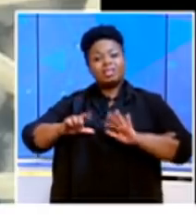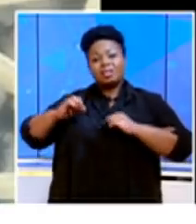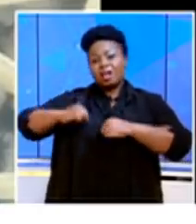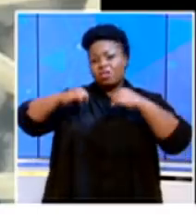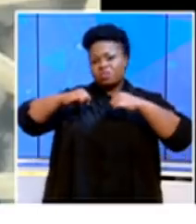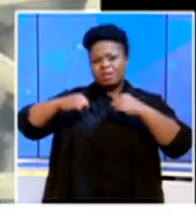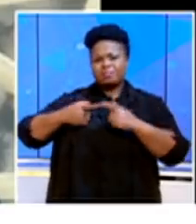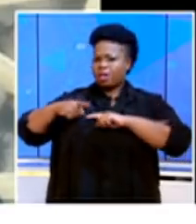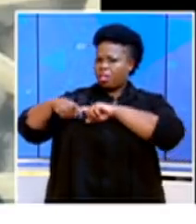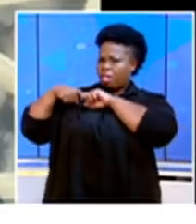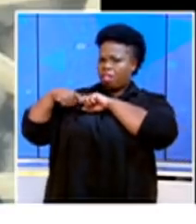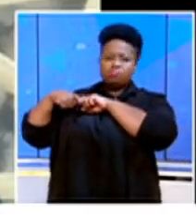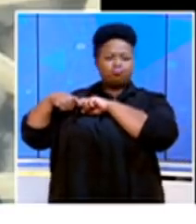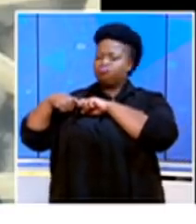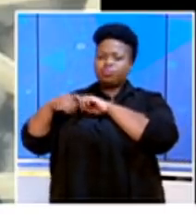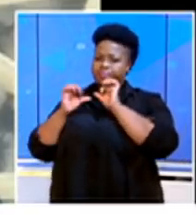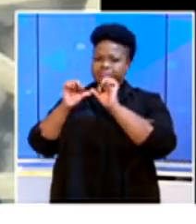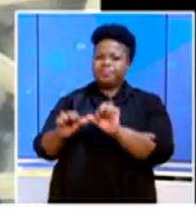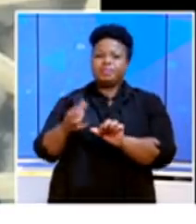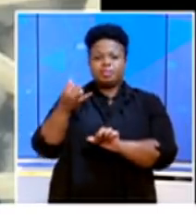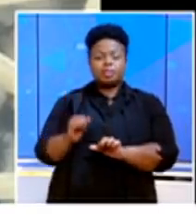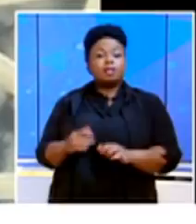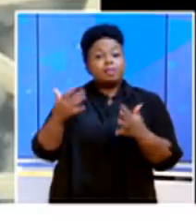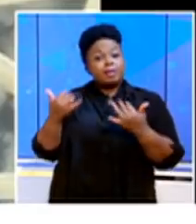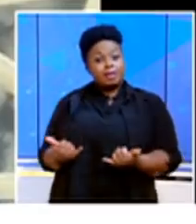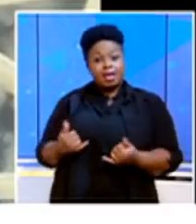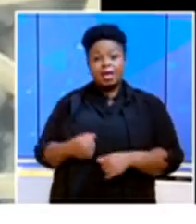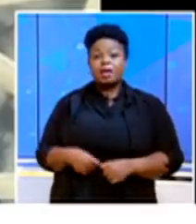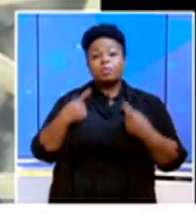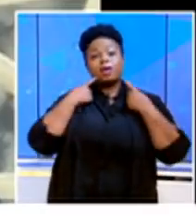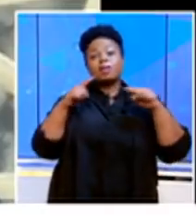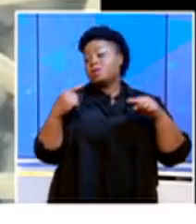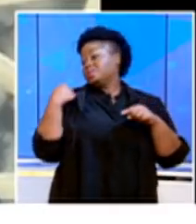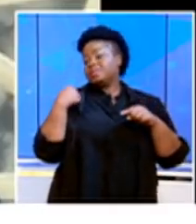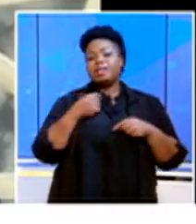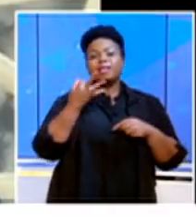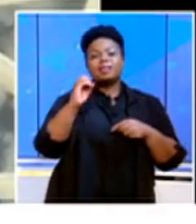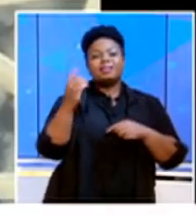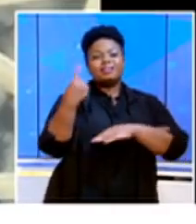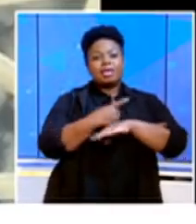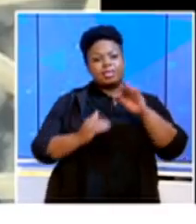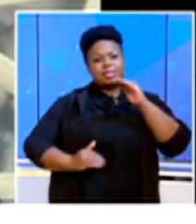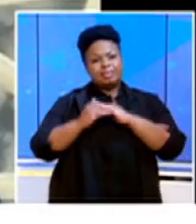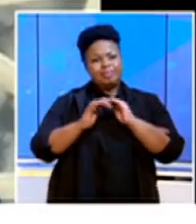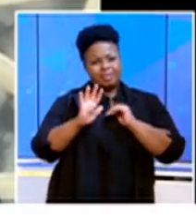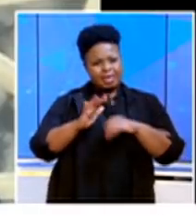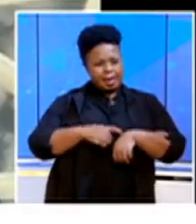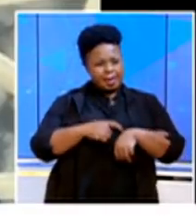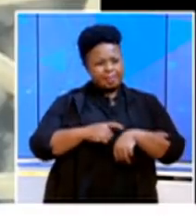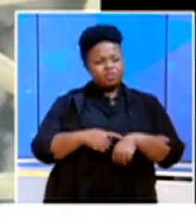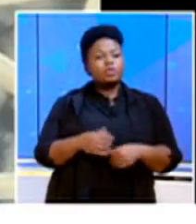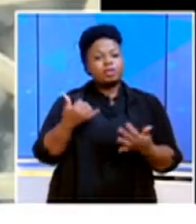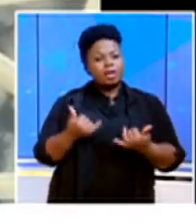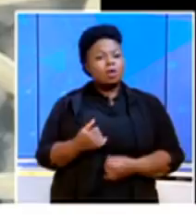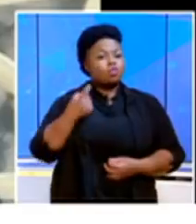not been suspended. What is now happening is that within this 30-day period, the Office of the Secretary-General will also